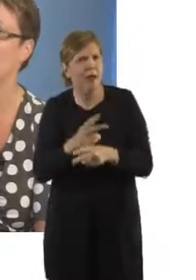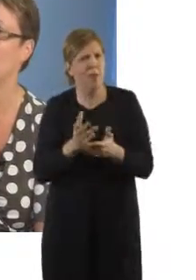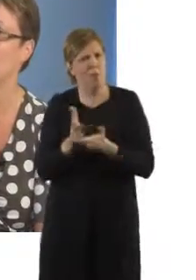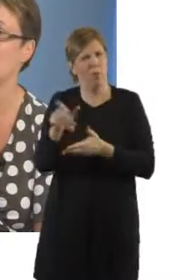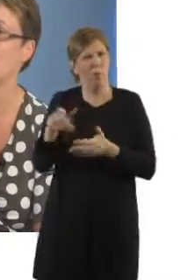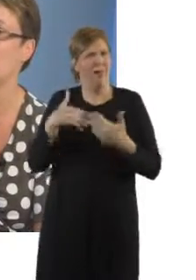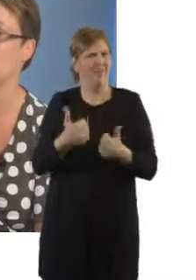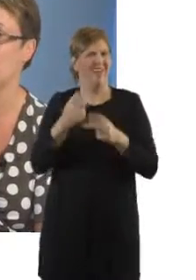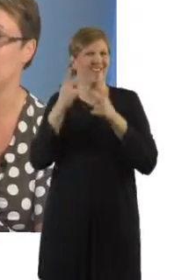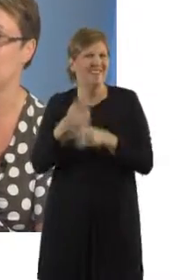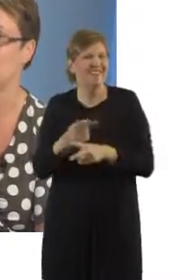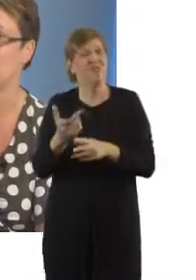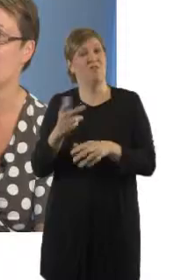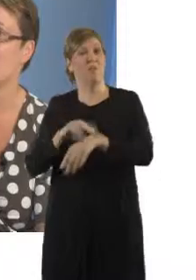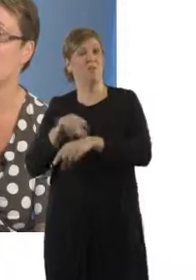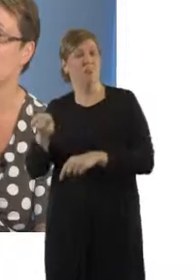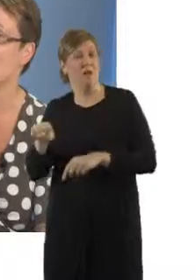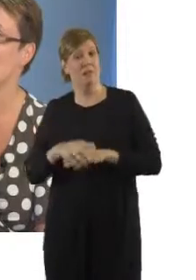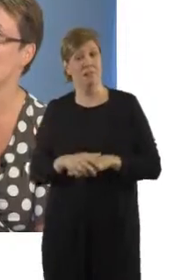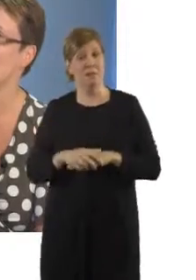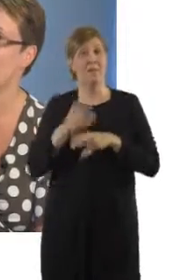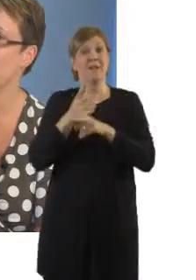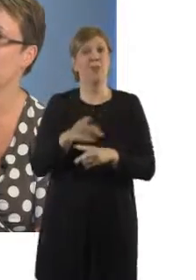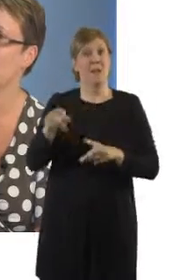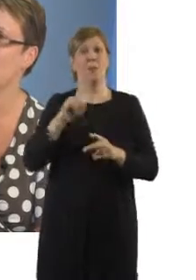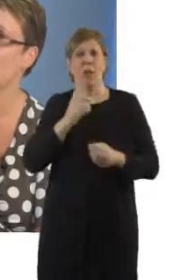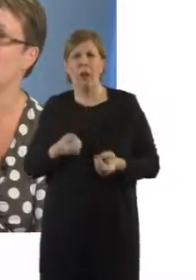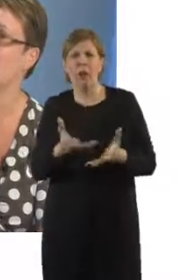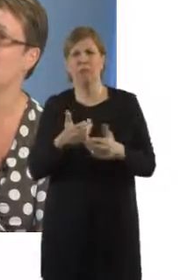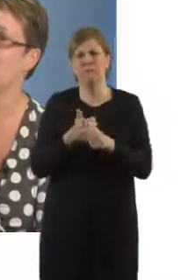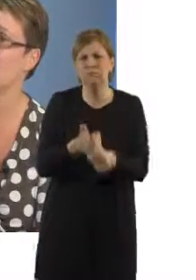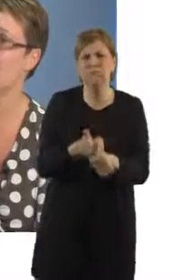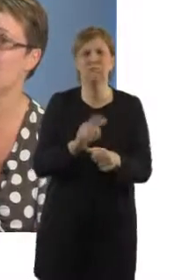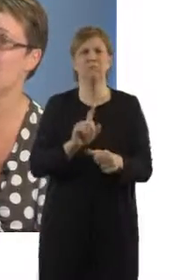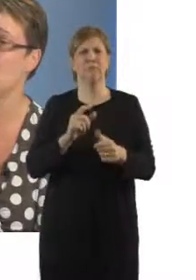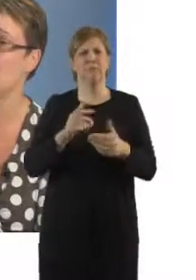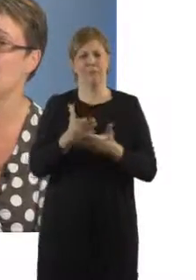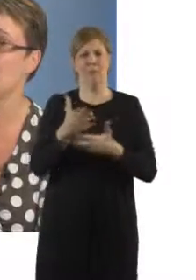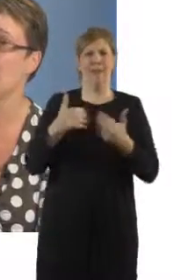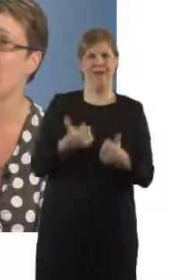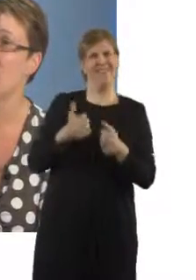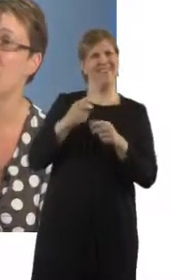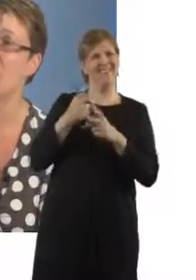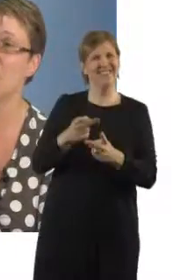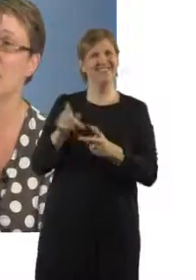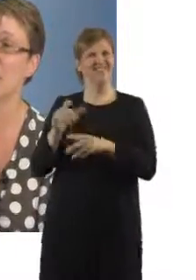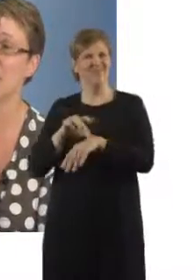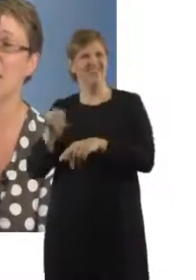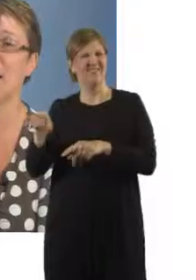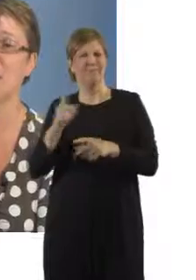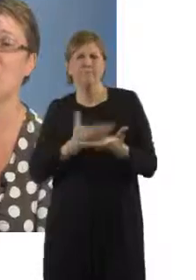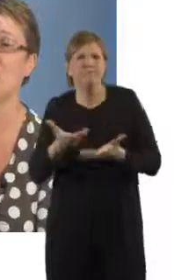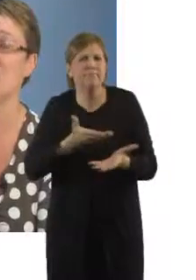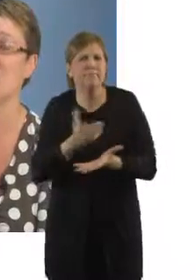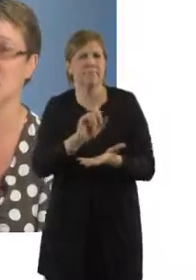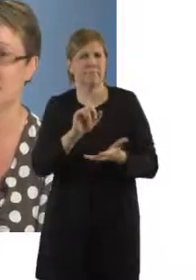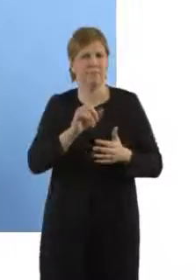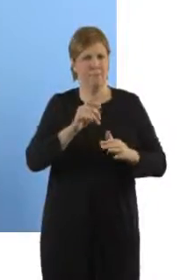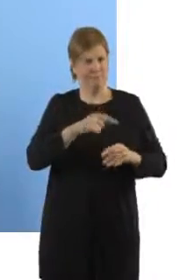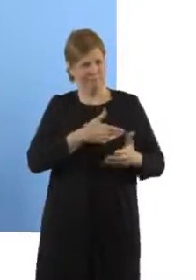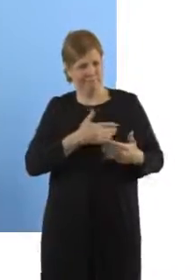by a health visitor and GP. The midwife will provide a report to the health visitor and GP about mum's delivery and